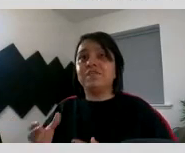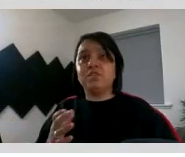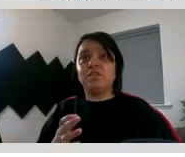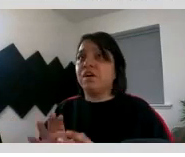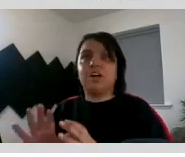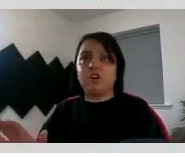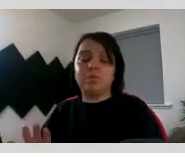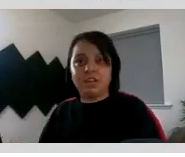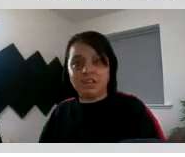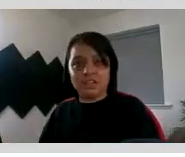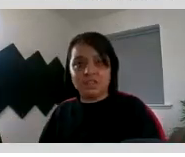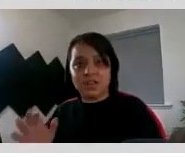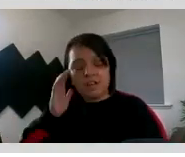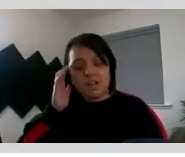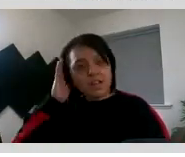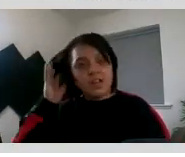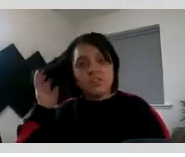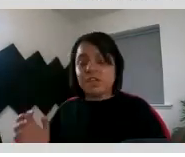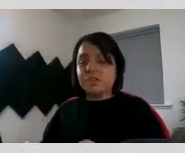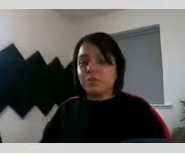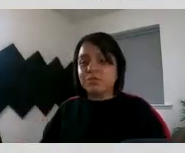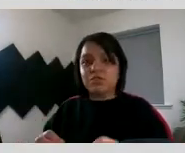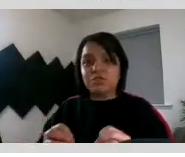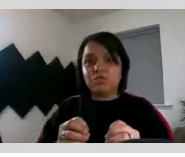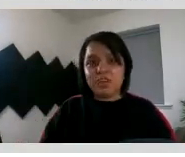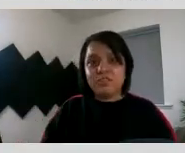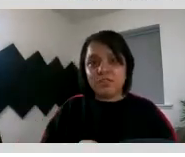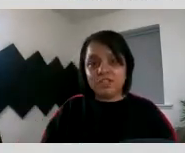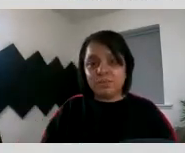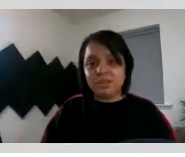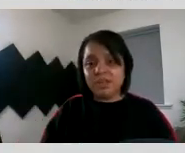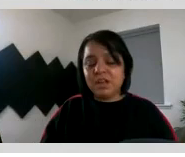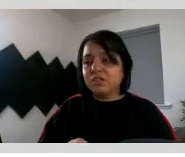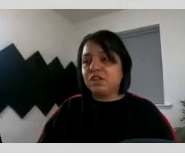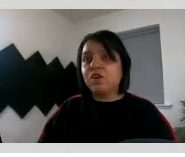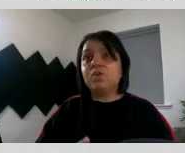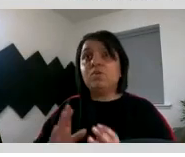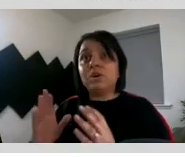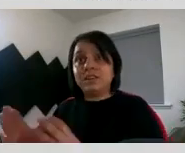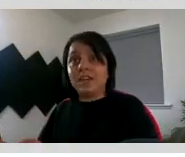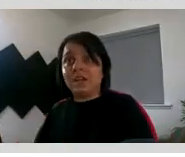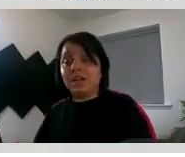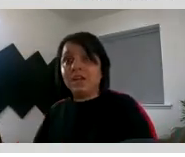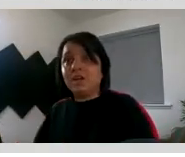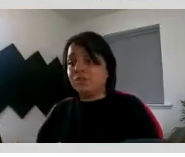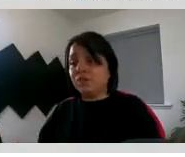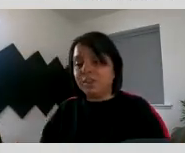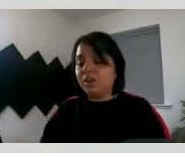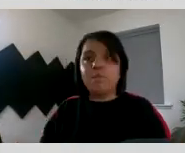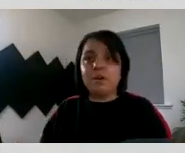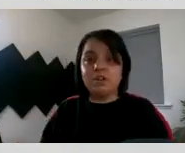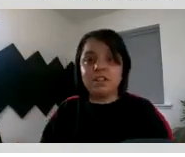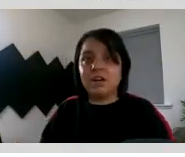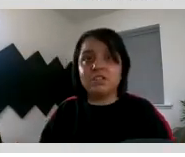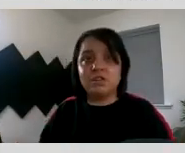get a feel of, I don't want to live in this area. That's why it's always good to just rent for a little bit, so you can go and look at the area, because you might think, oh